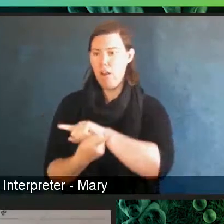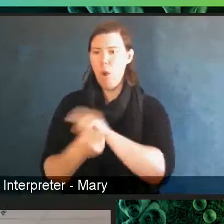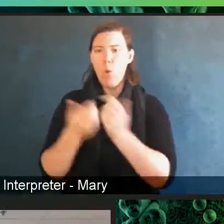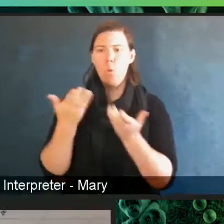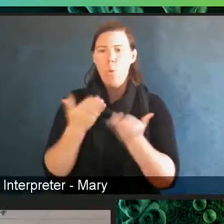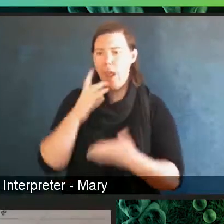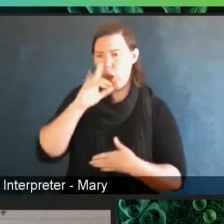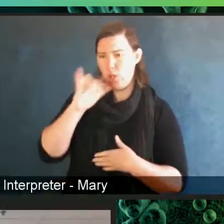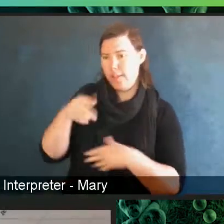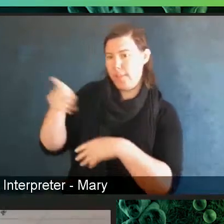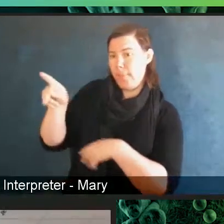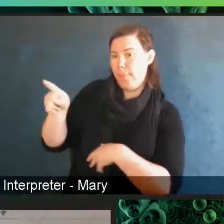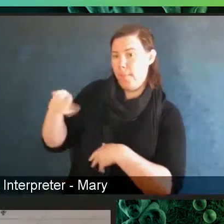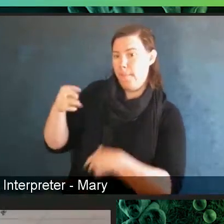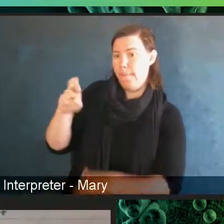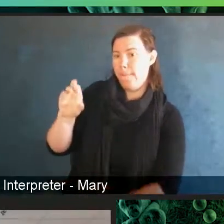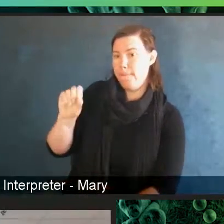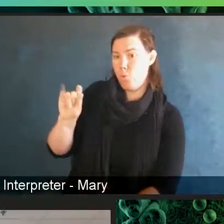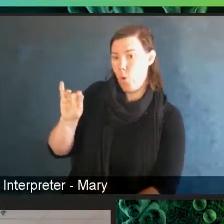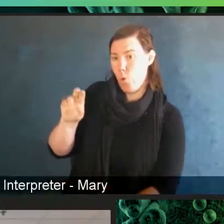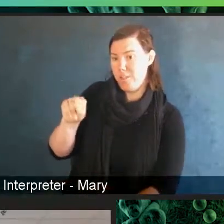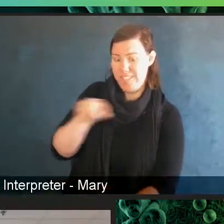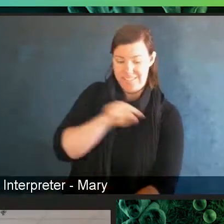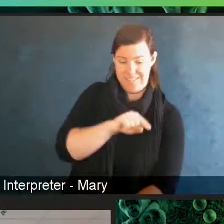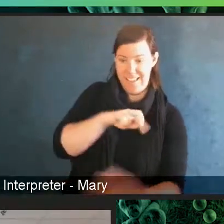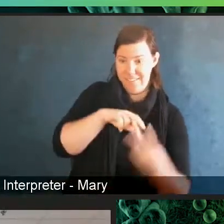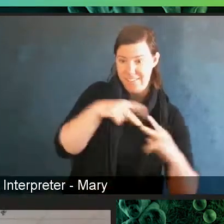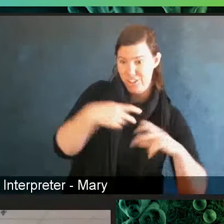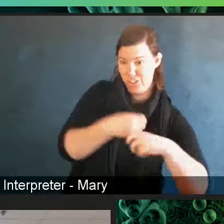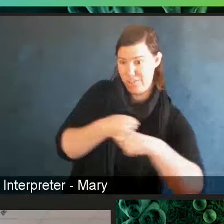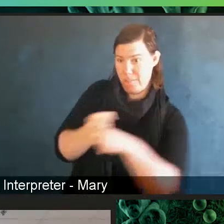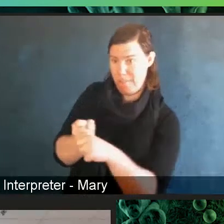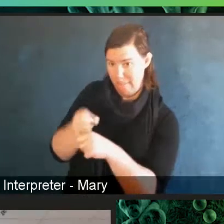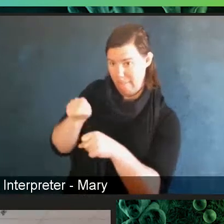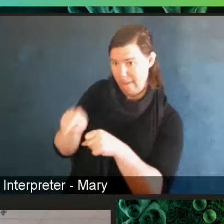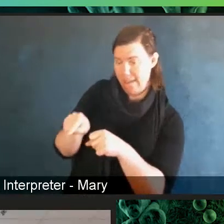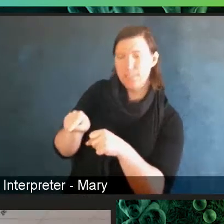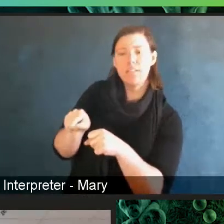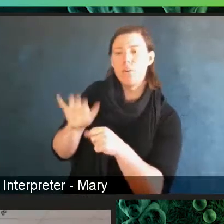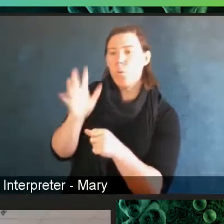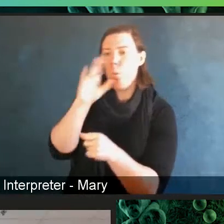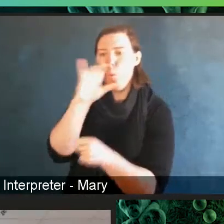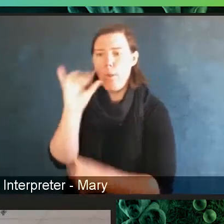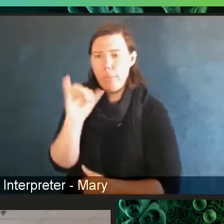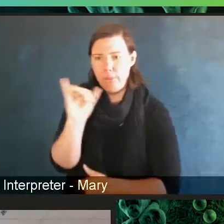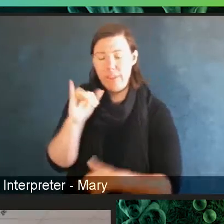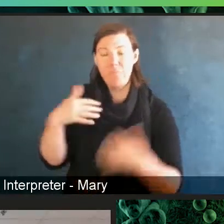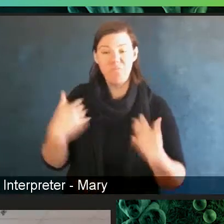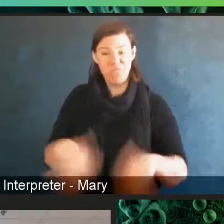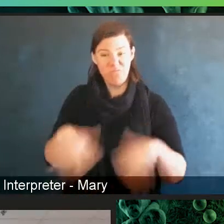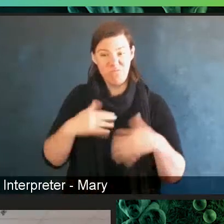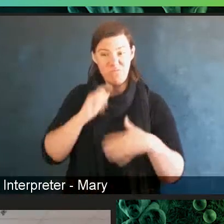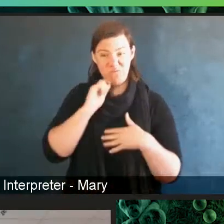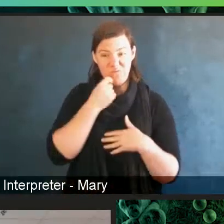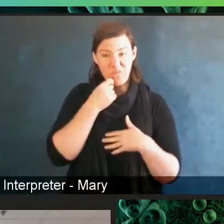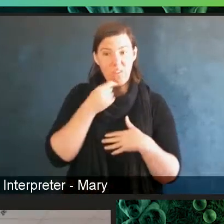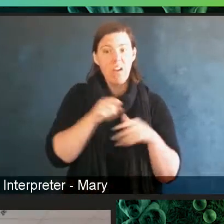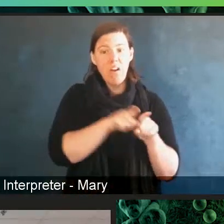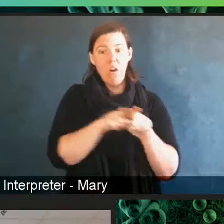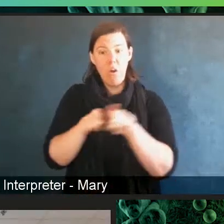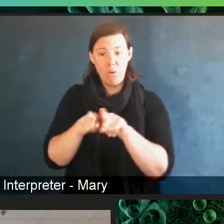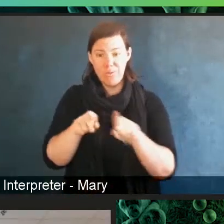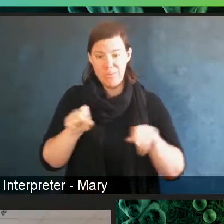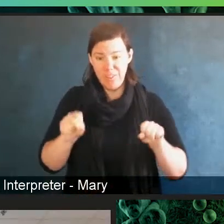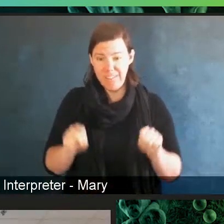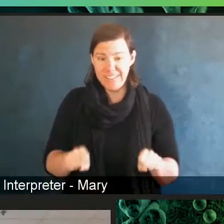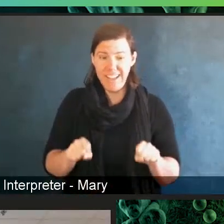is absolutely extraordinary. And her own research focuses on how cells communicate and interact with their surroundings by understanding